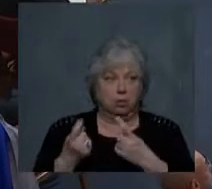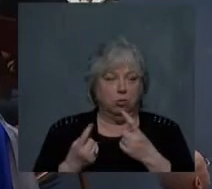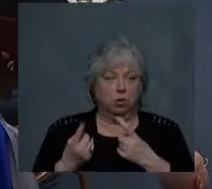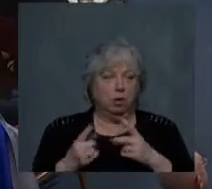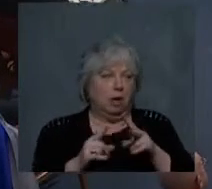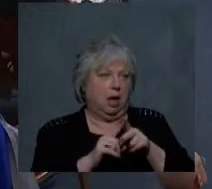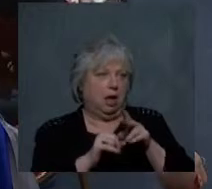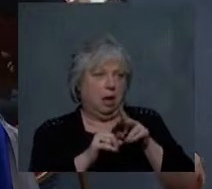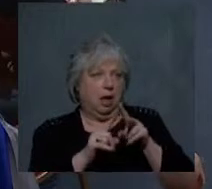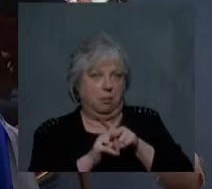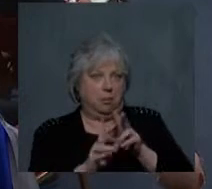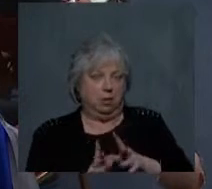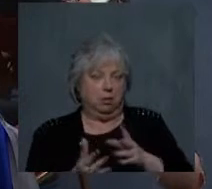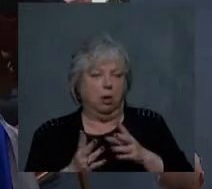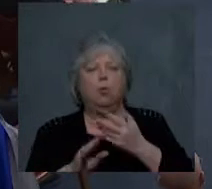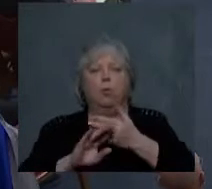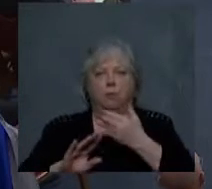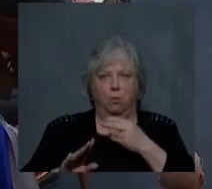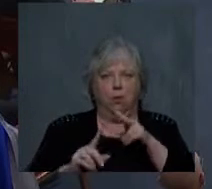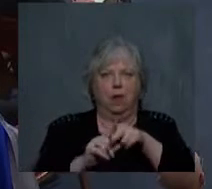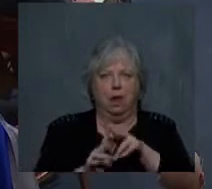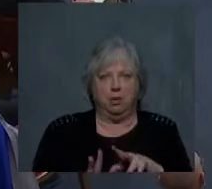Applicant? For the applicant.